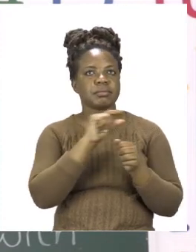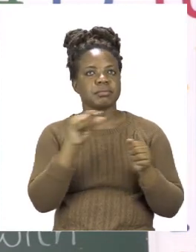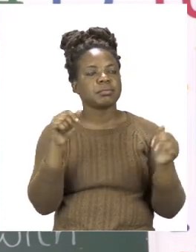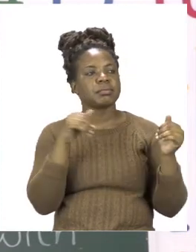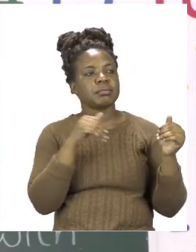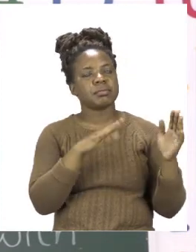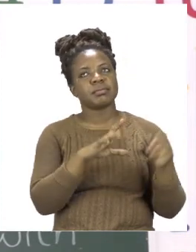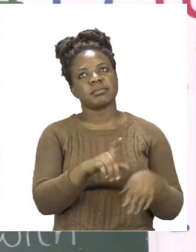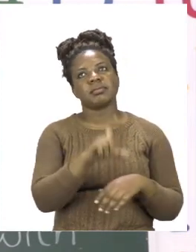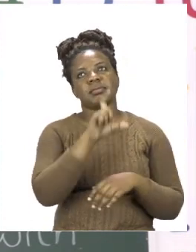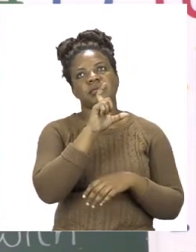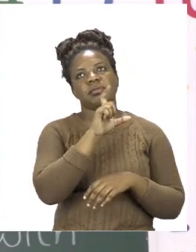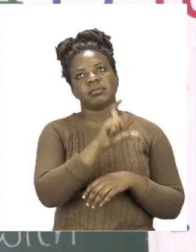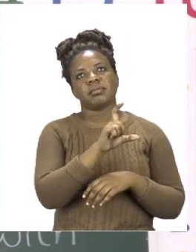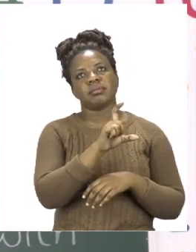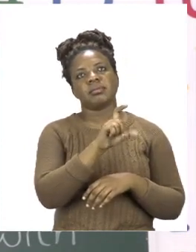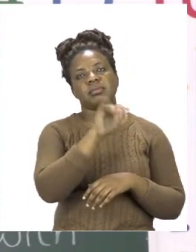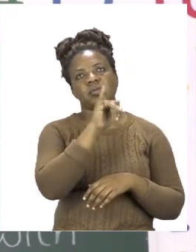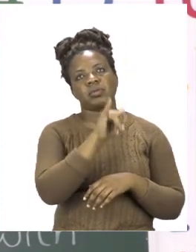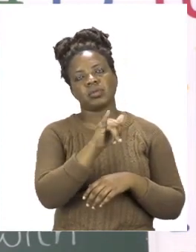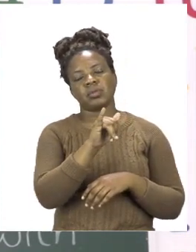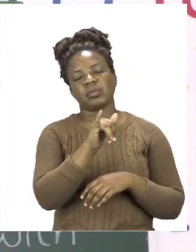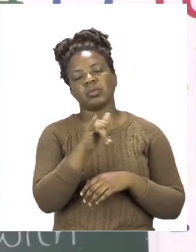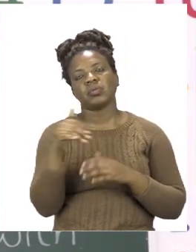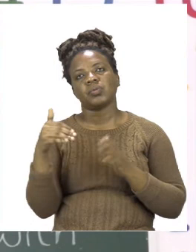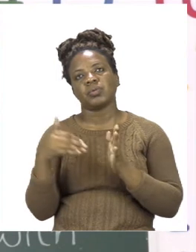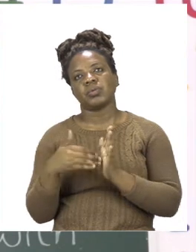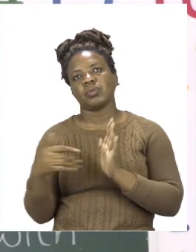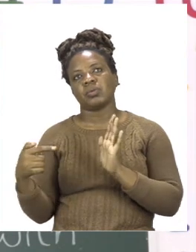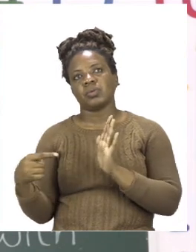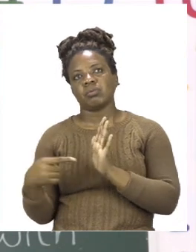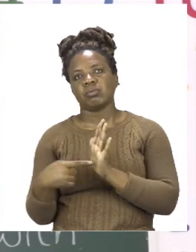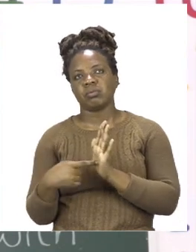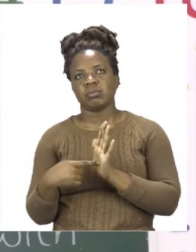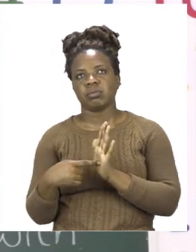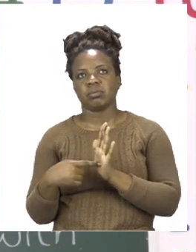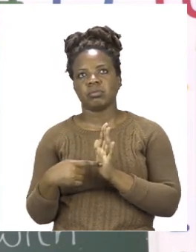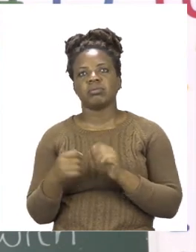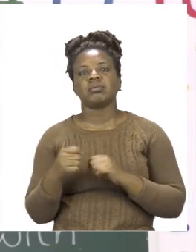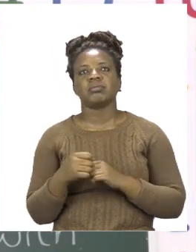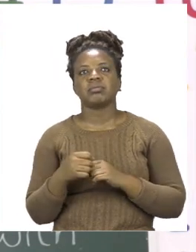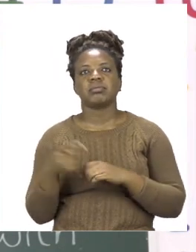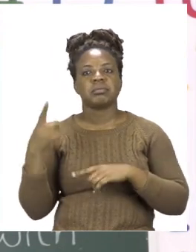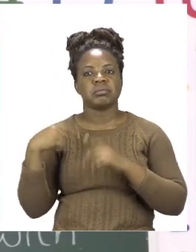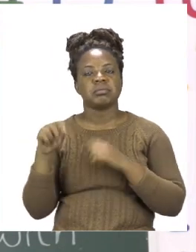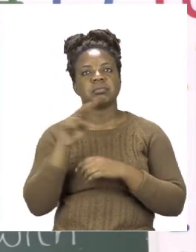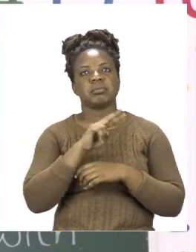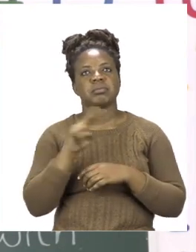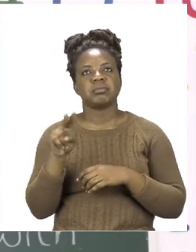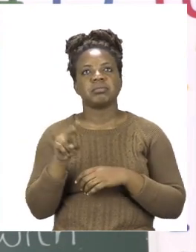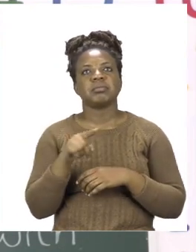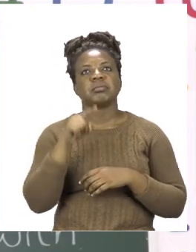start with a capital letter Y and end with a full stop. Now let's read our complete sentence.